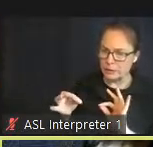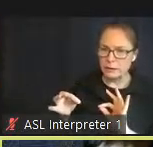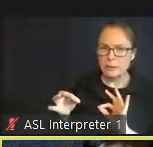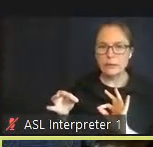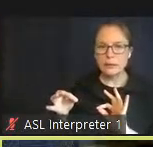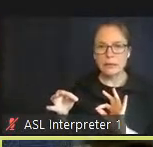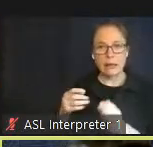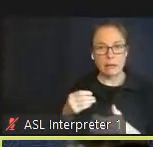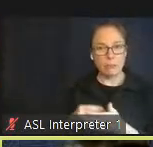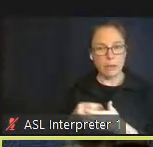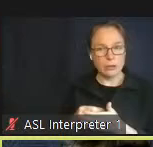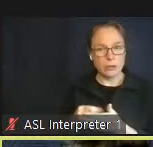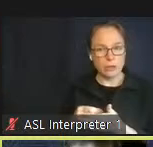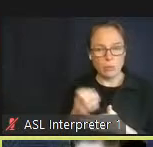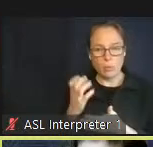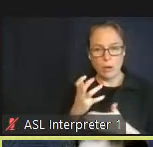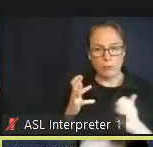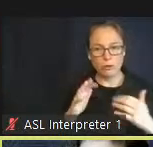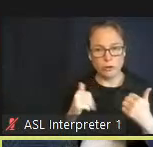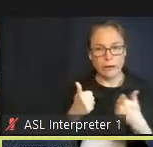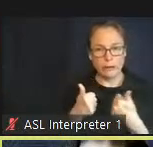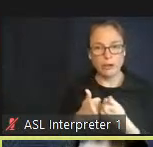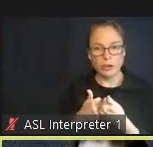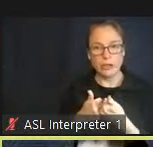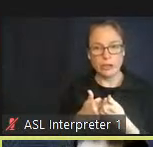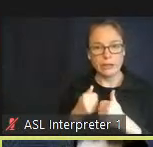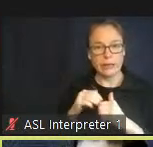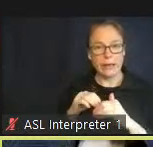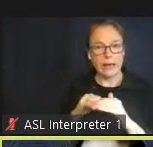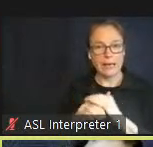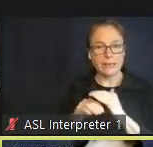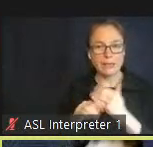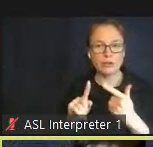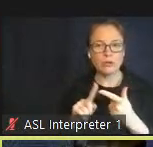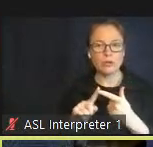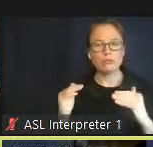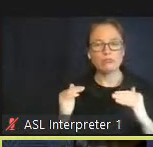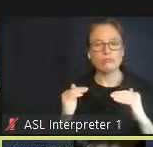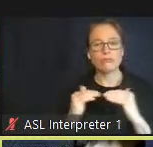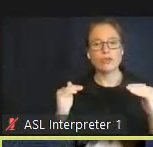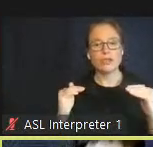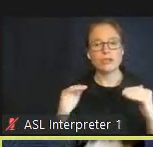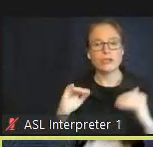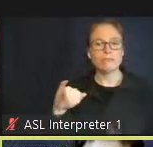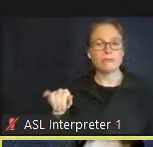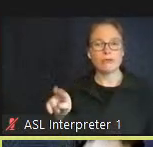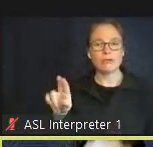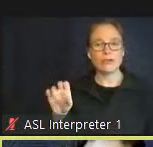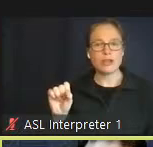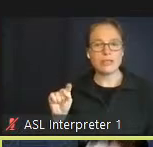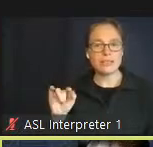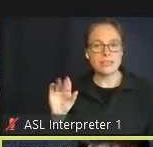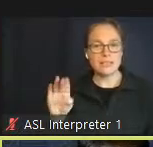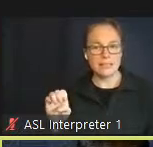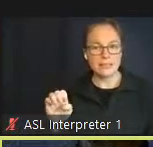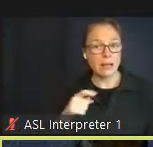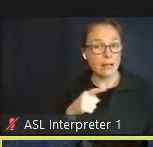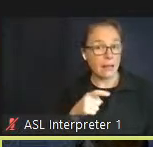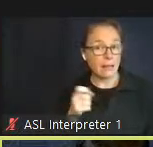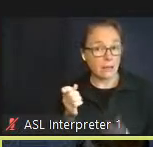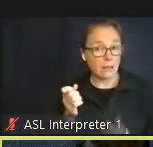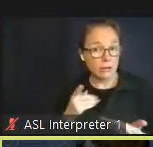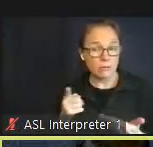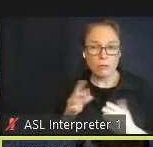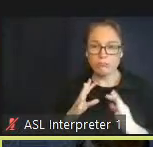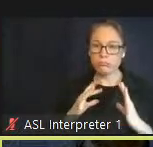challenge is access to justice, right? So with conciliation services, you did a very